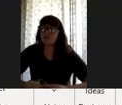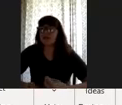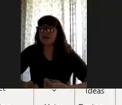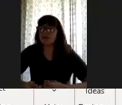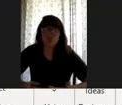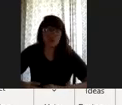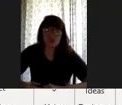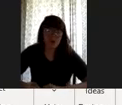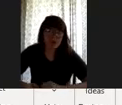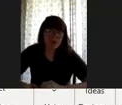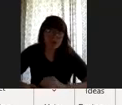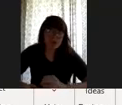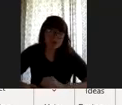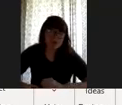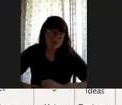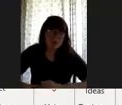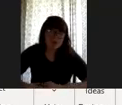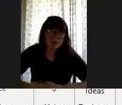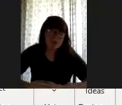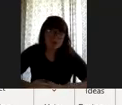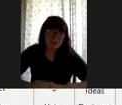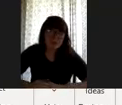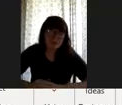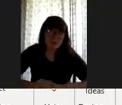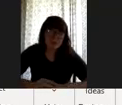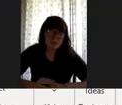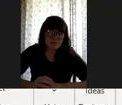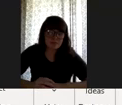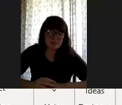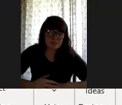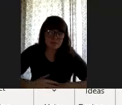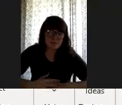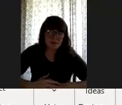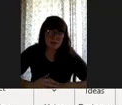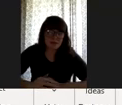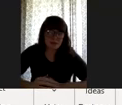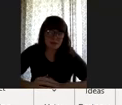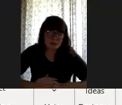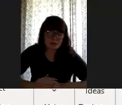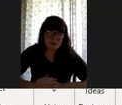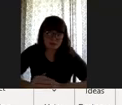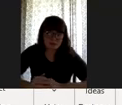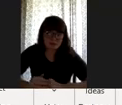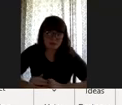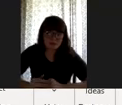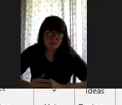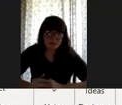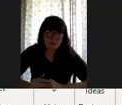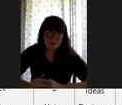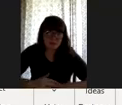I mean, we can't do it if we don't know it. Okay. But he tells you, but so whenever we evangelize, we